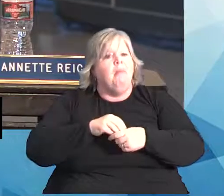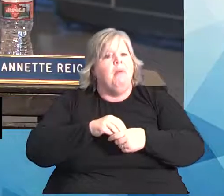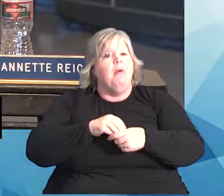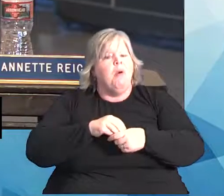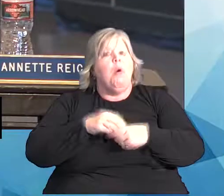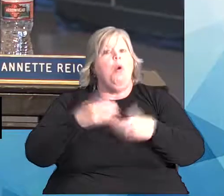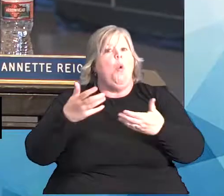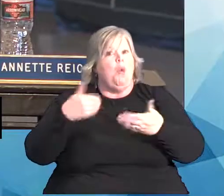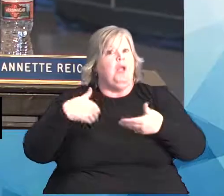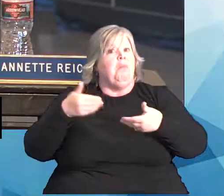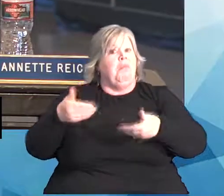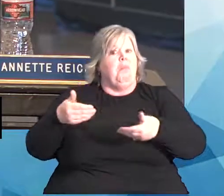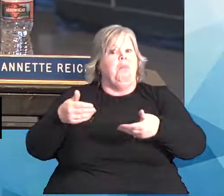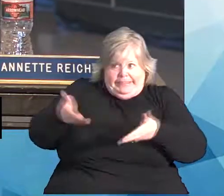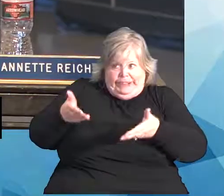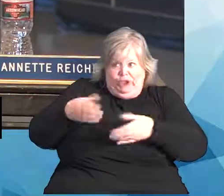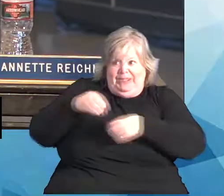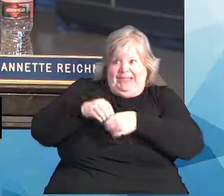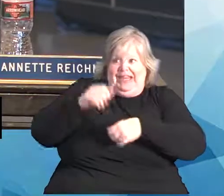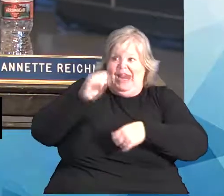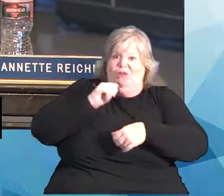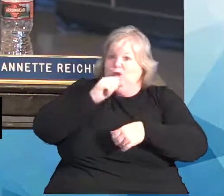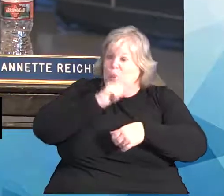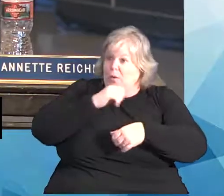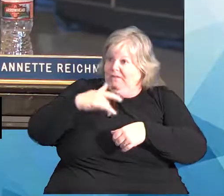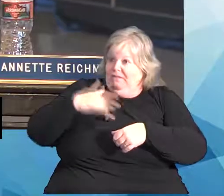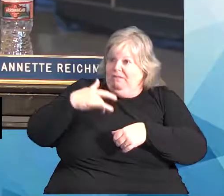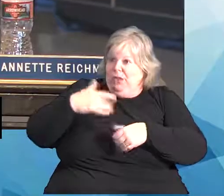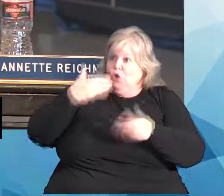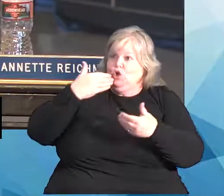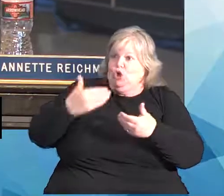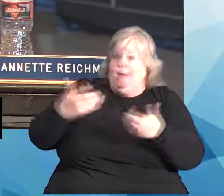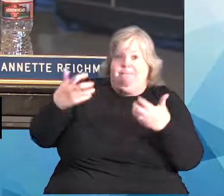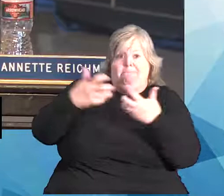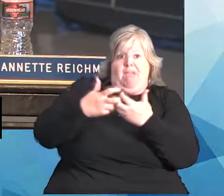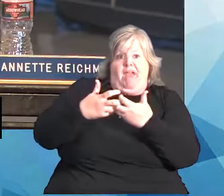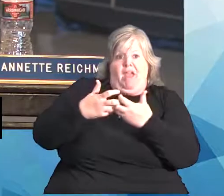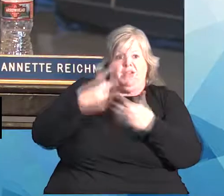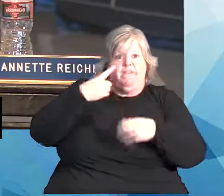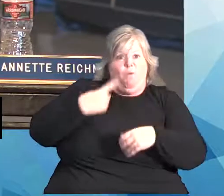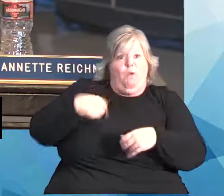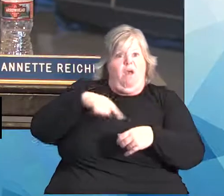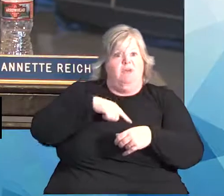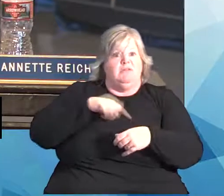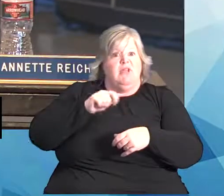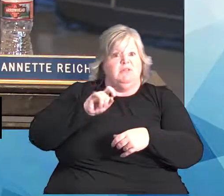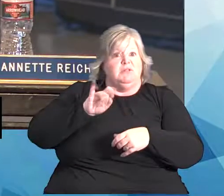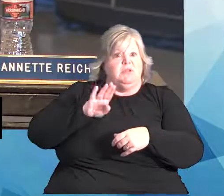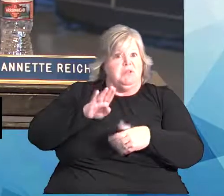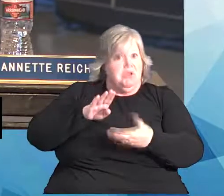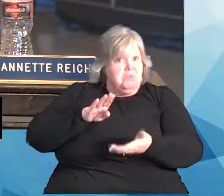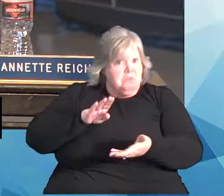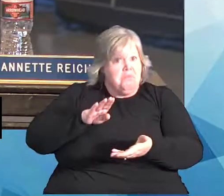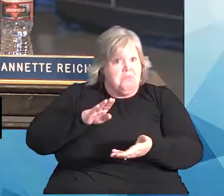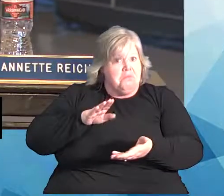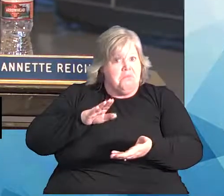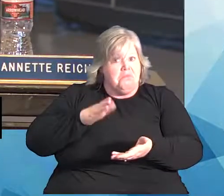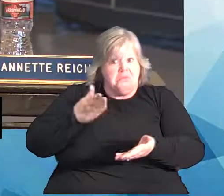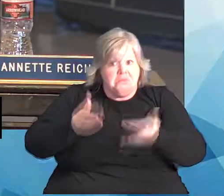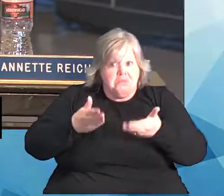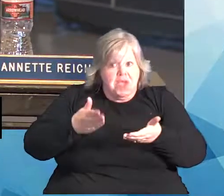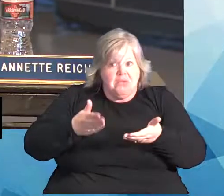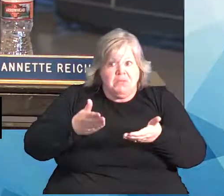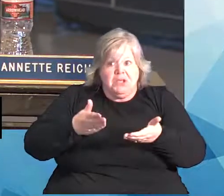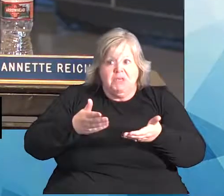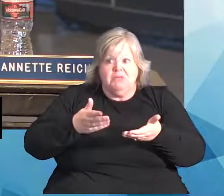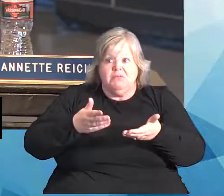We posted and announced a good match for ASDB in terms of working with